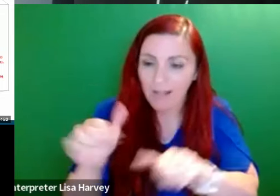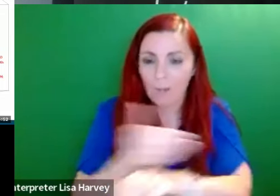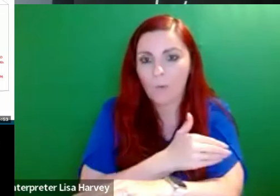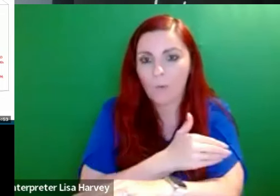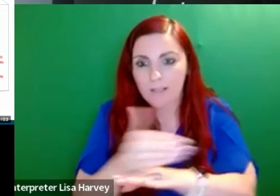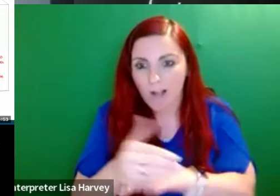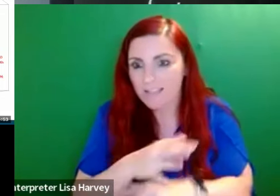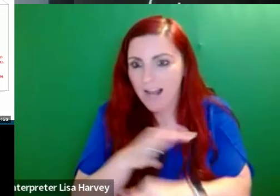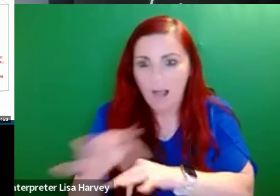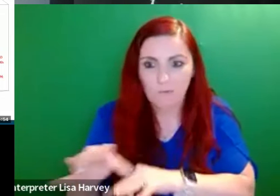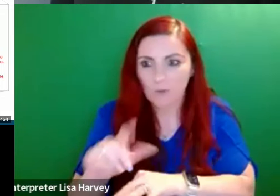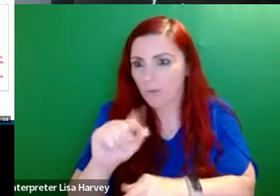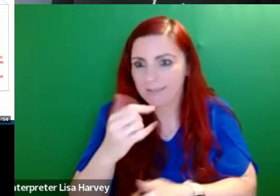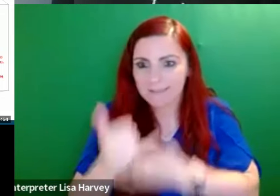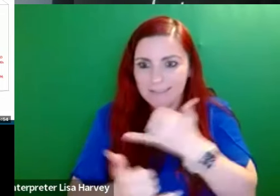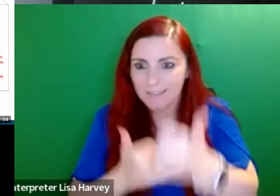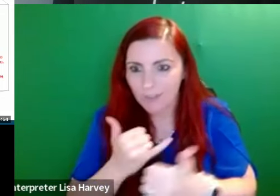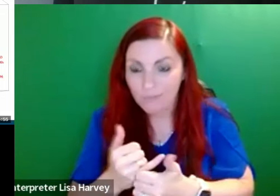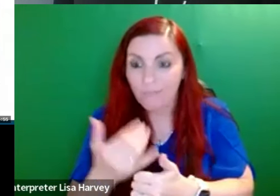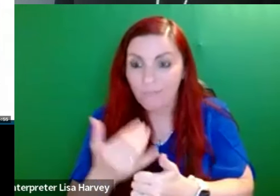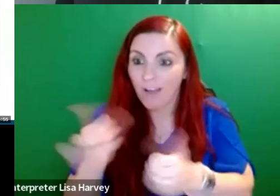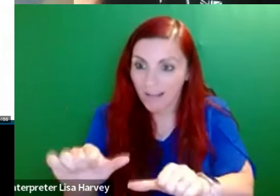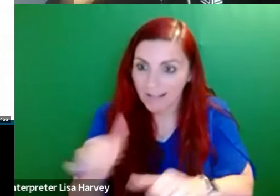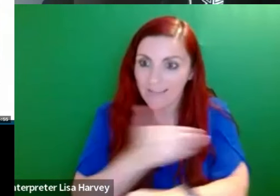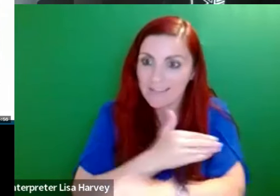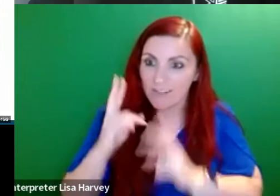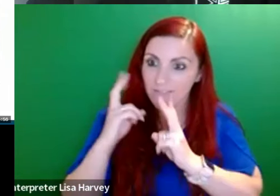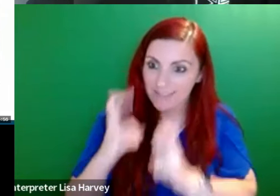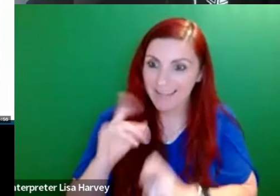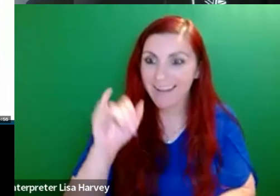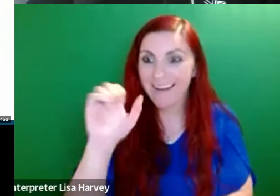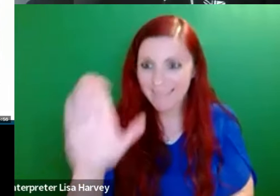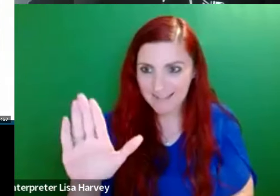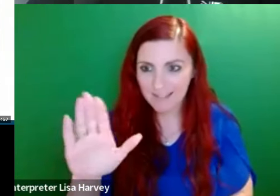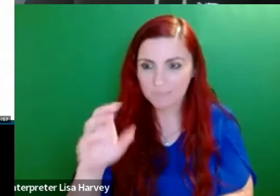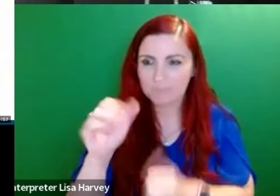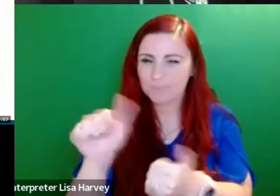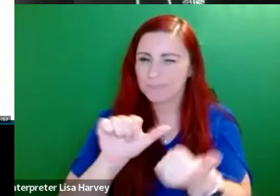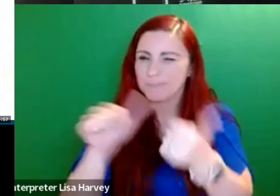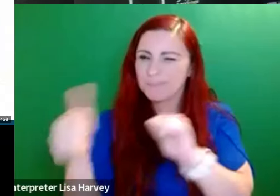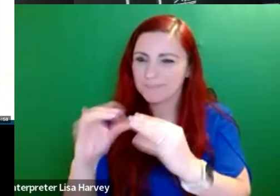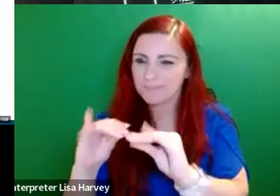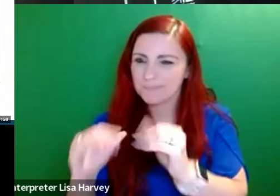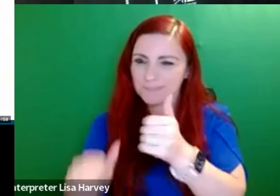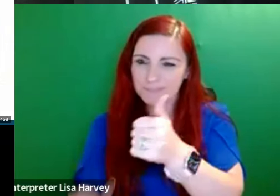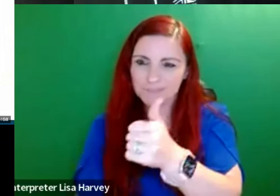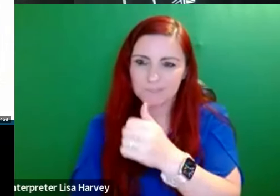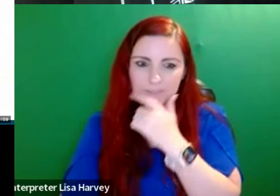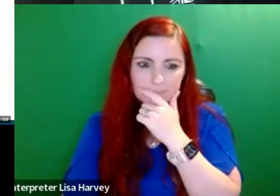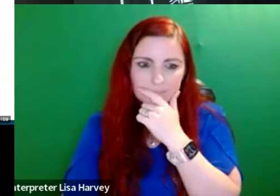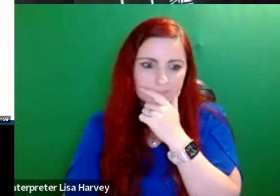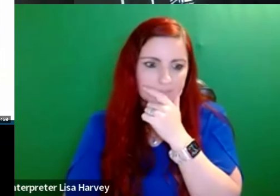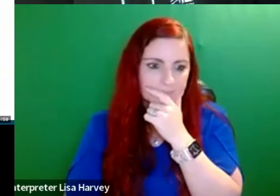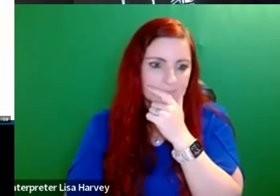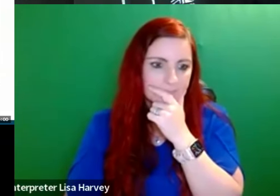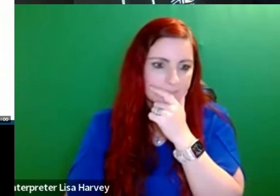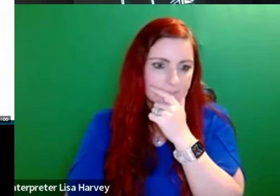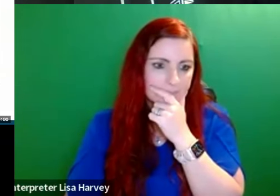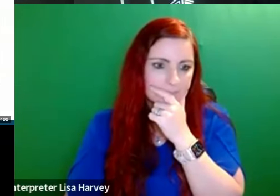really started investigating Irish Sign Language. So what do we know? Well,